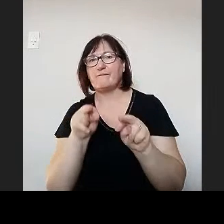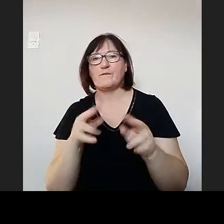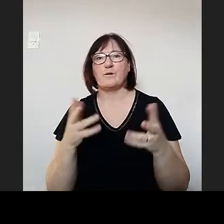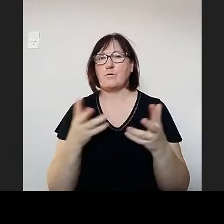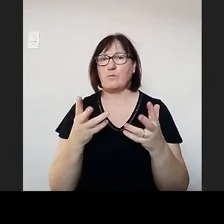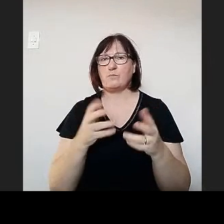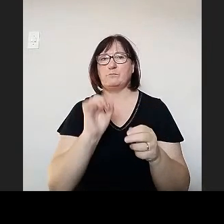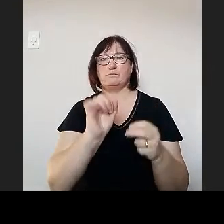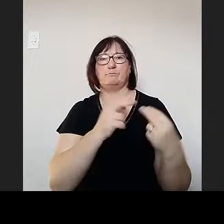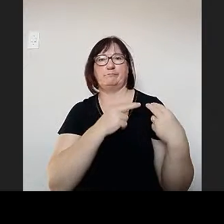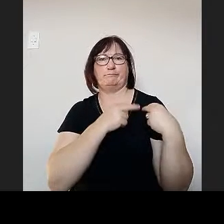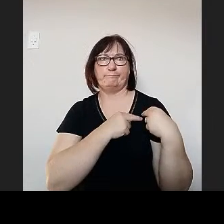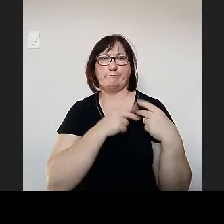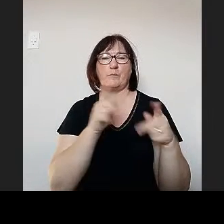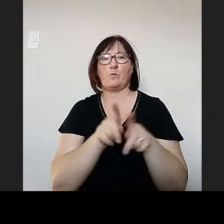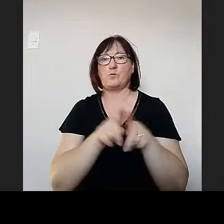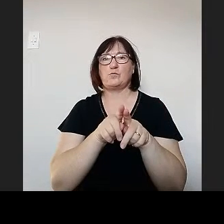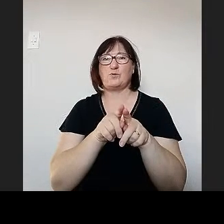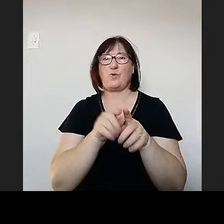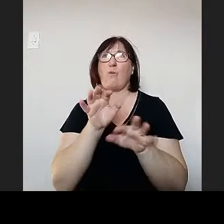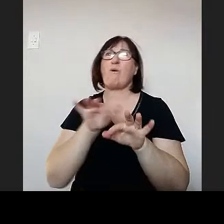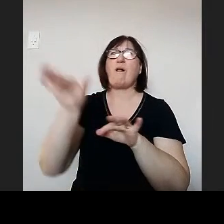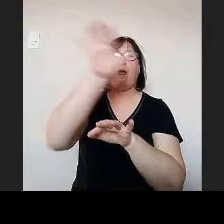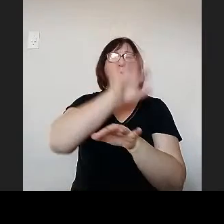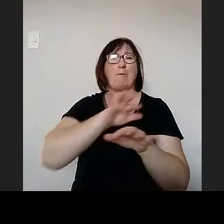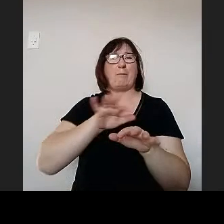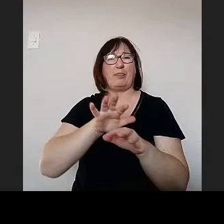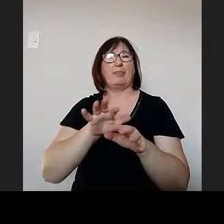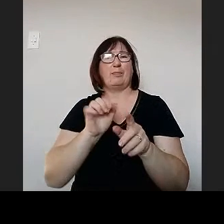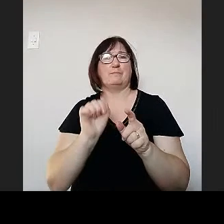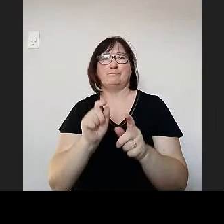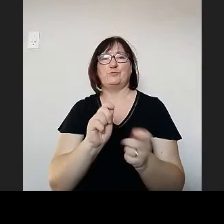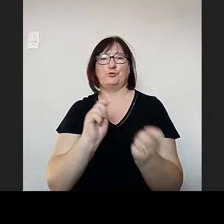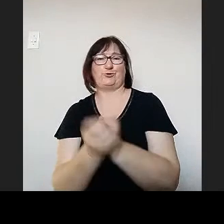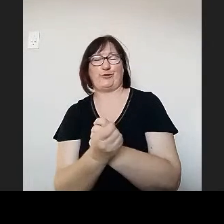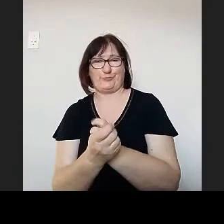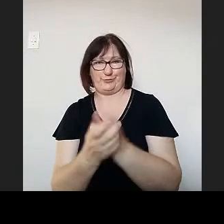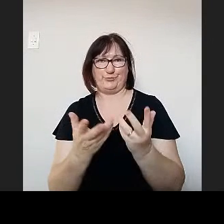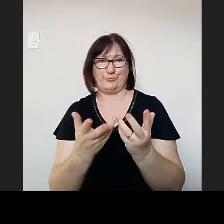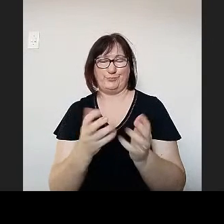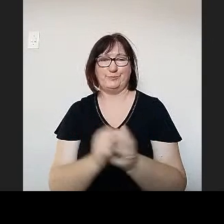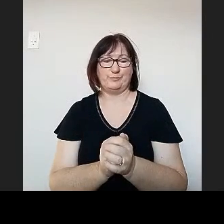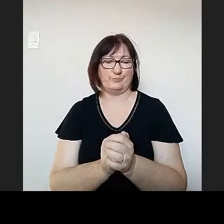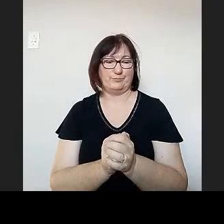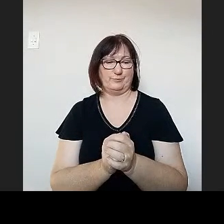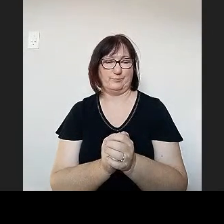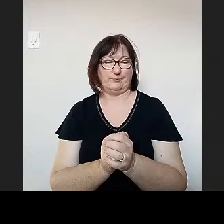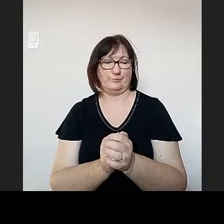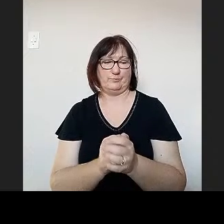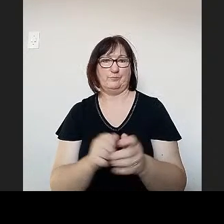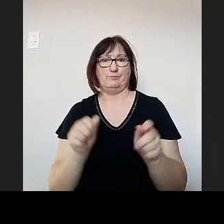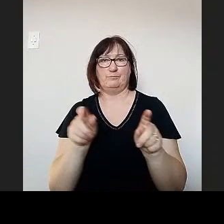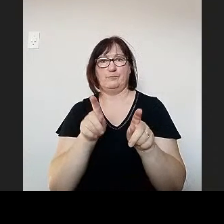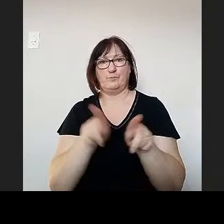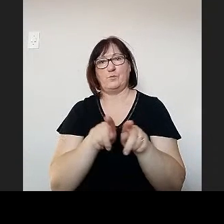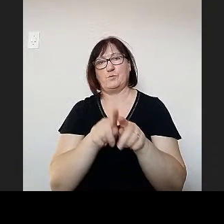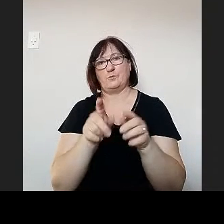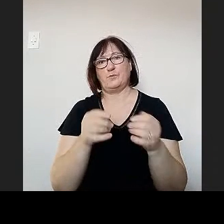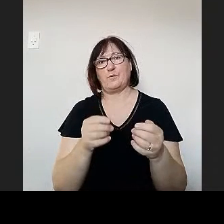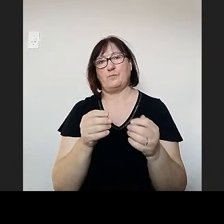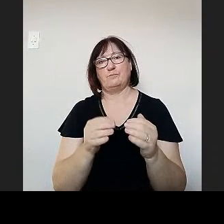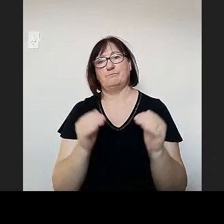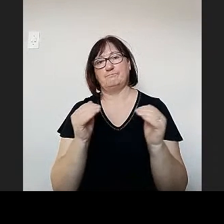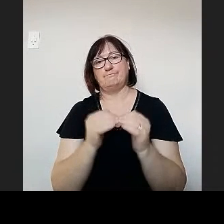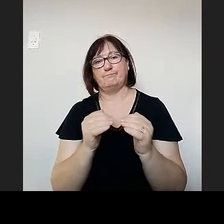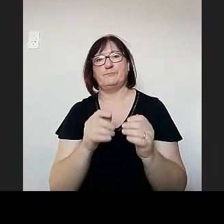addressing climate change and related environment issues. Colleagues, this is also in line with the SARS strategic objective number